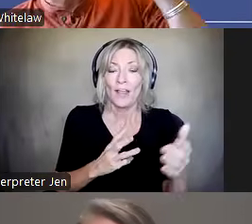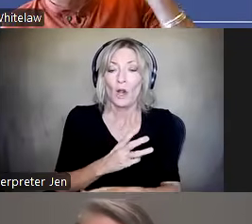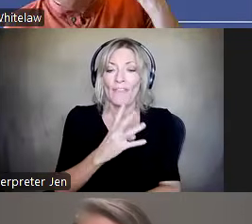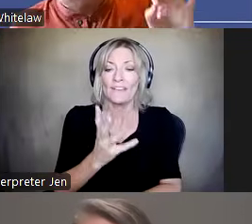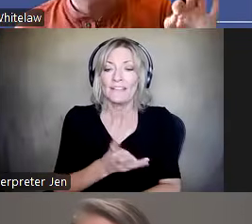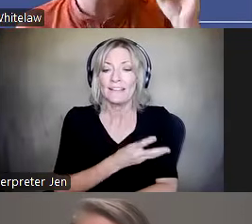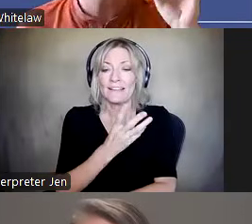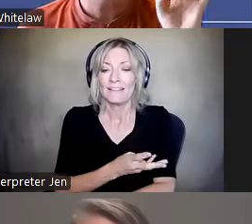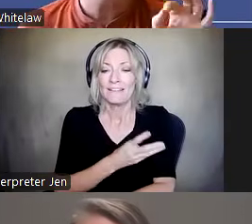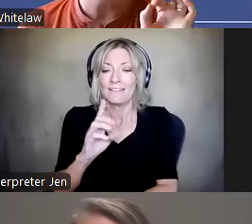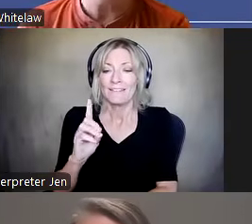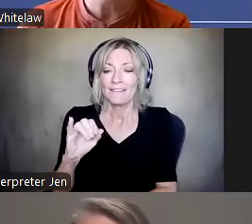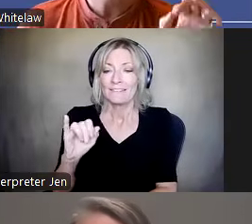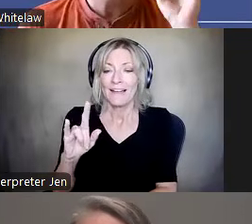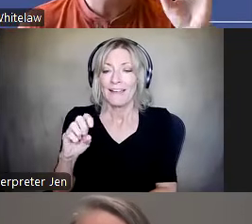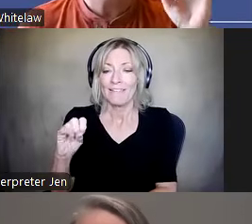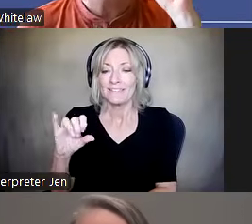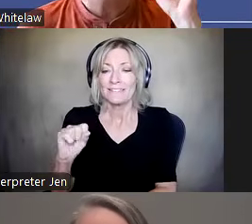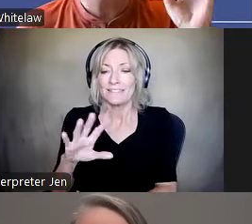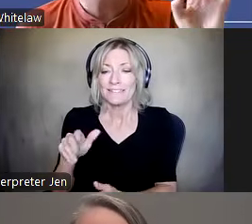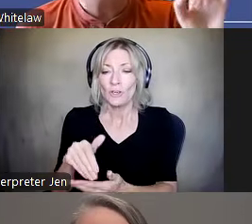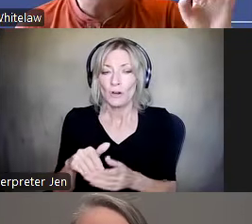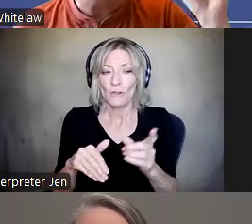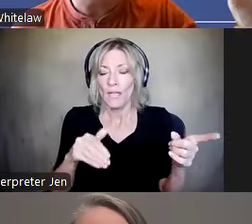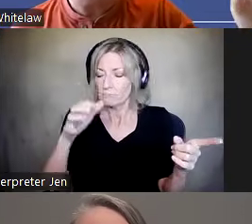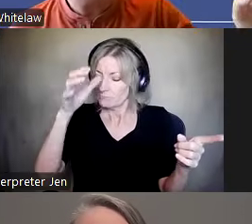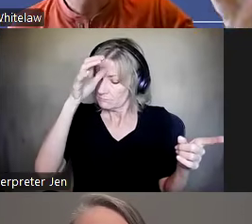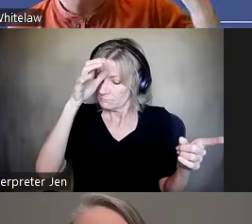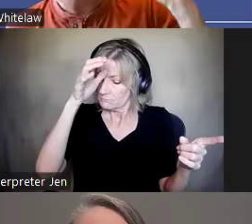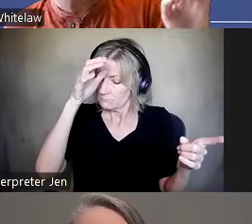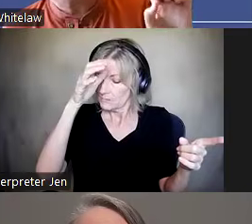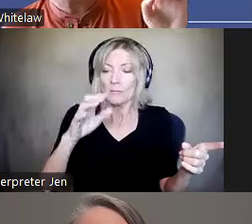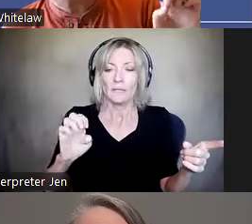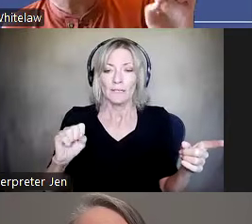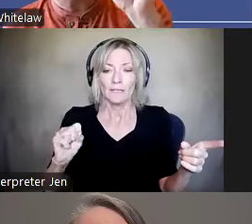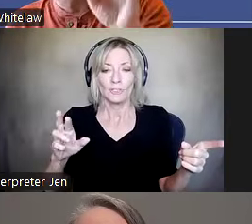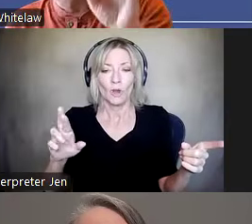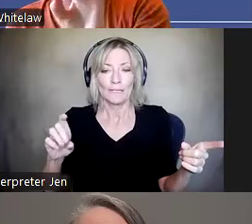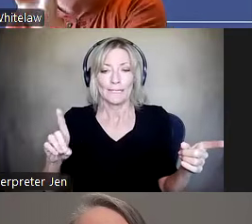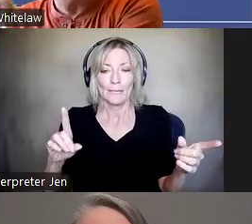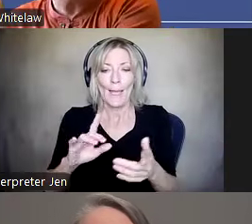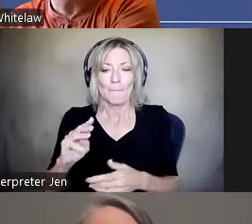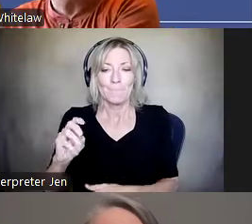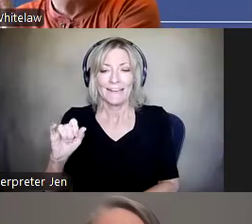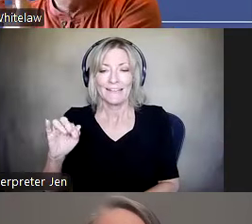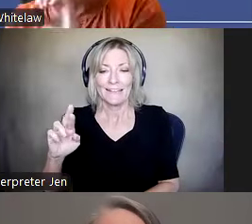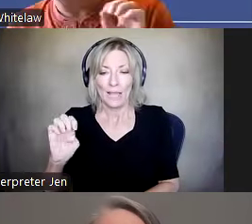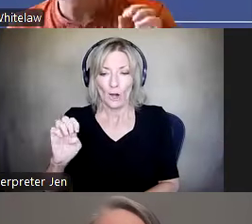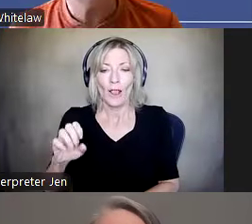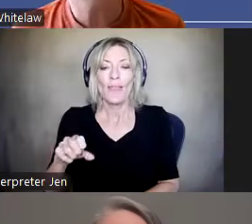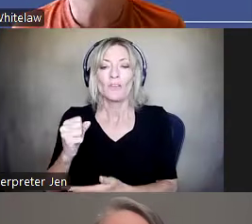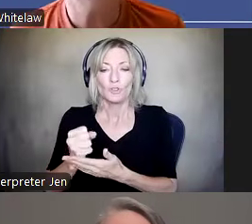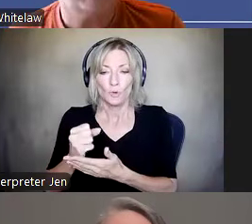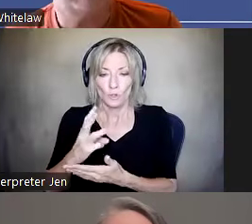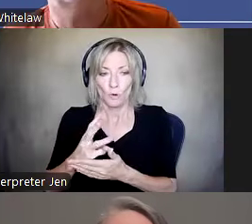There is nobody who knows more about ESRD Medicare than social workers at dialysis centers. And why are